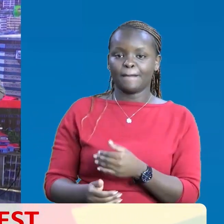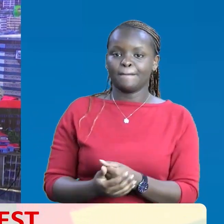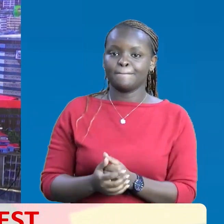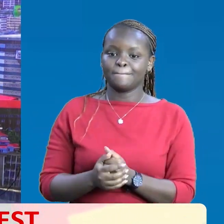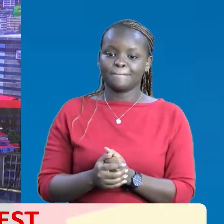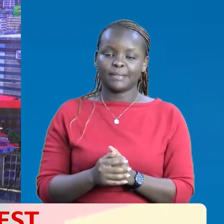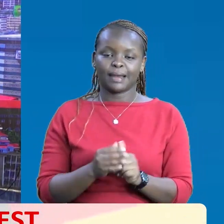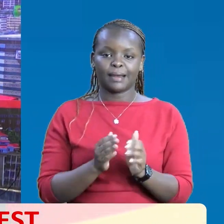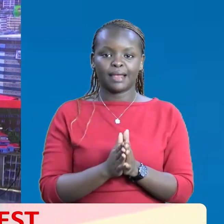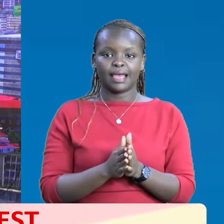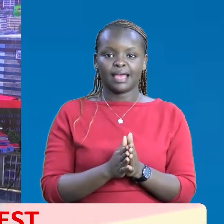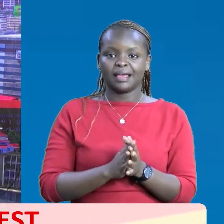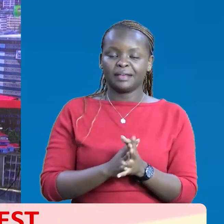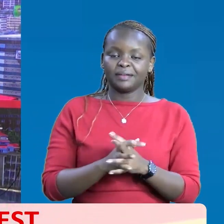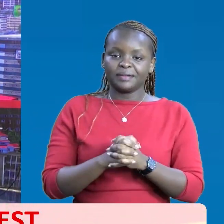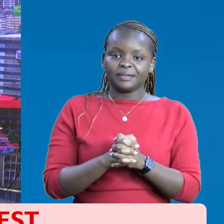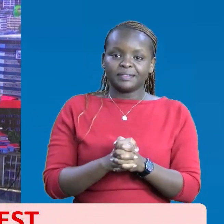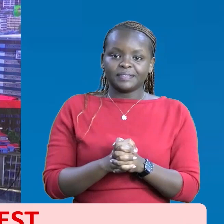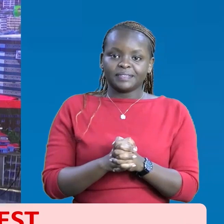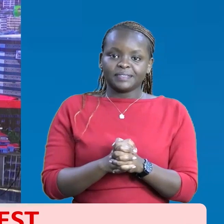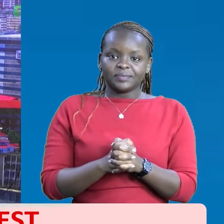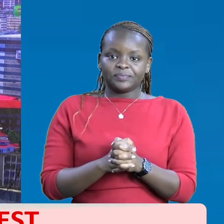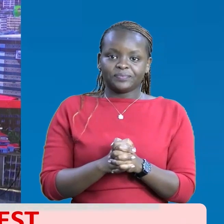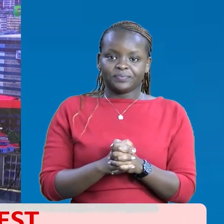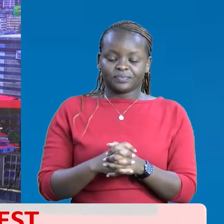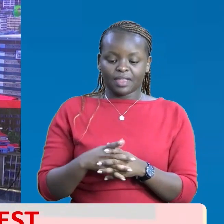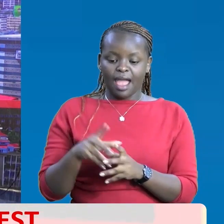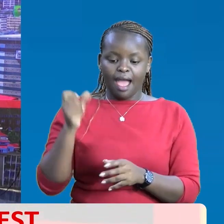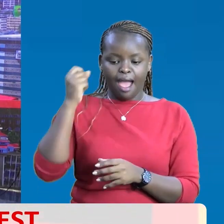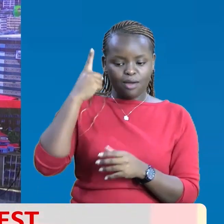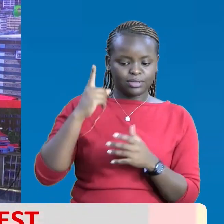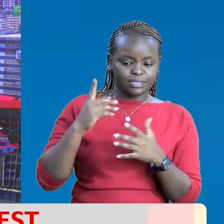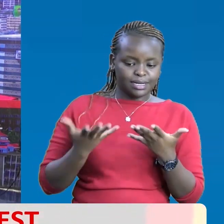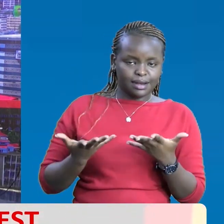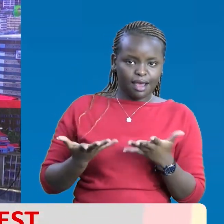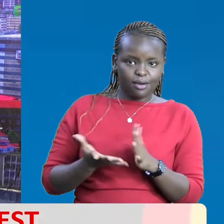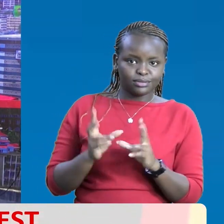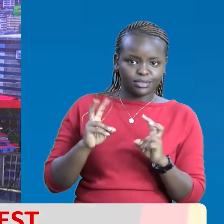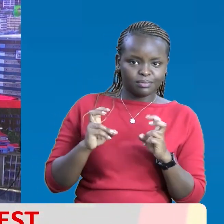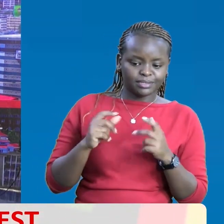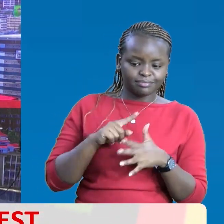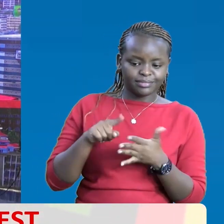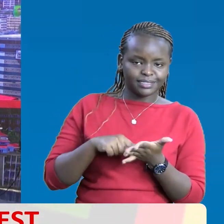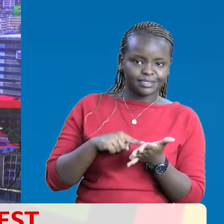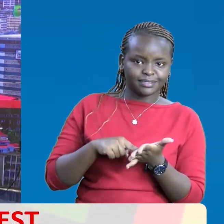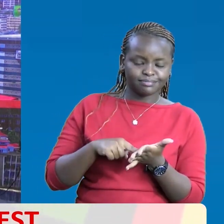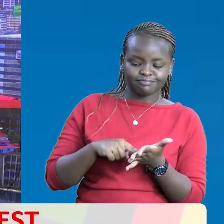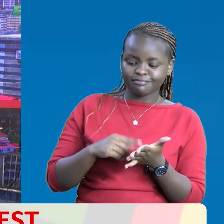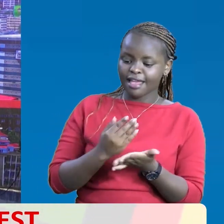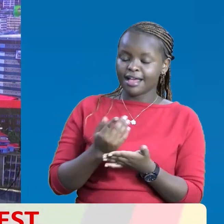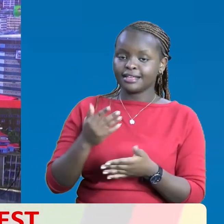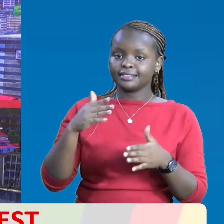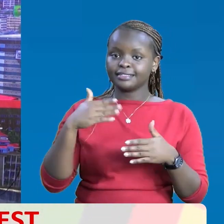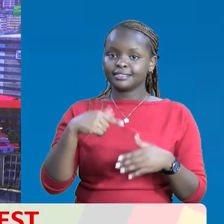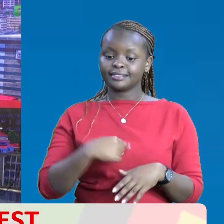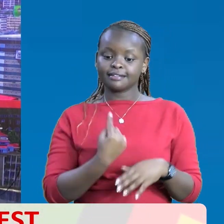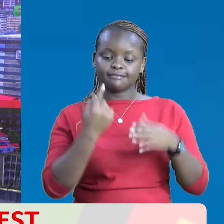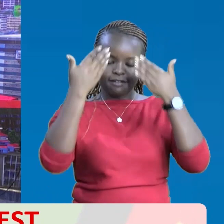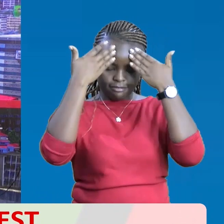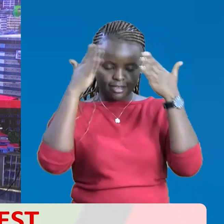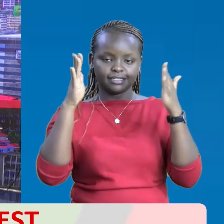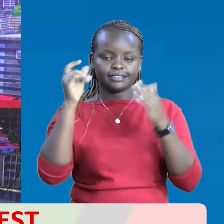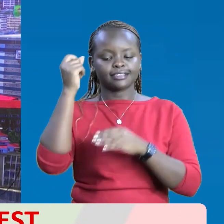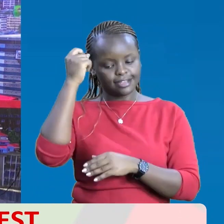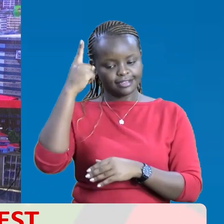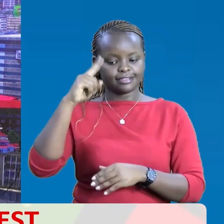najua umesema self awareness. Ndio za self awareness. Unaelewaje Jom Super? Personally for me I feel like self awareness is just and understanding yourself,